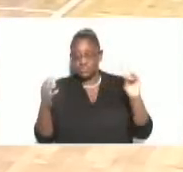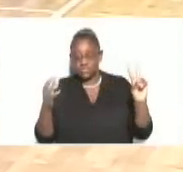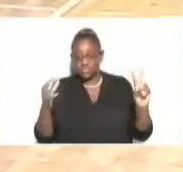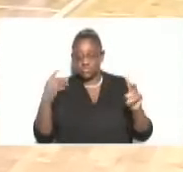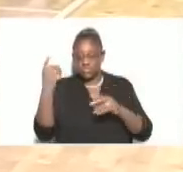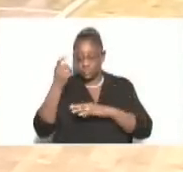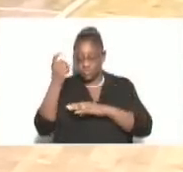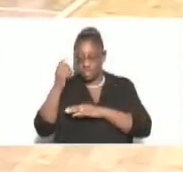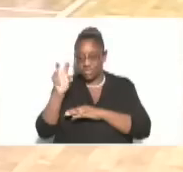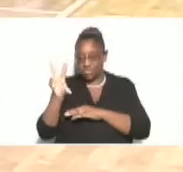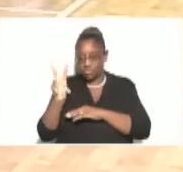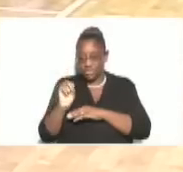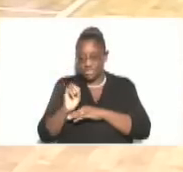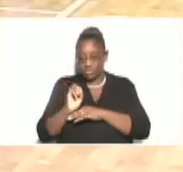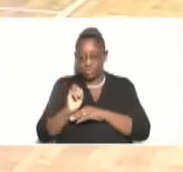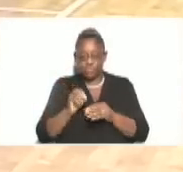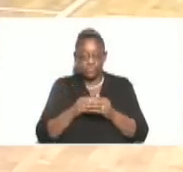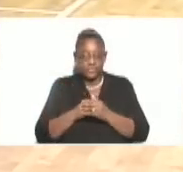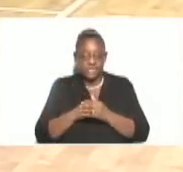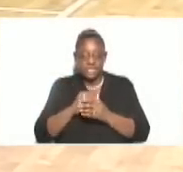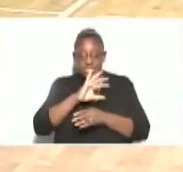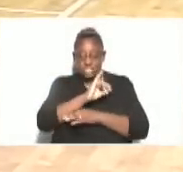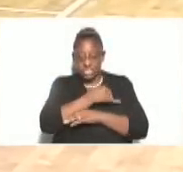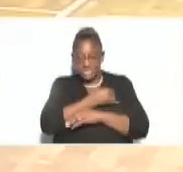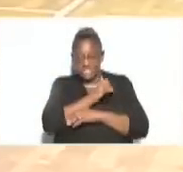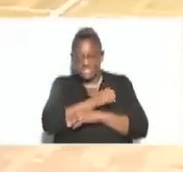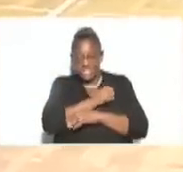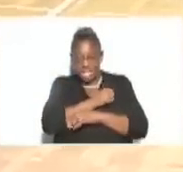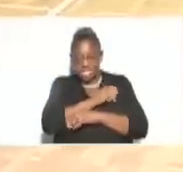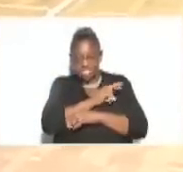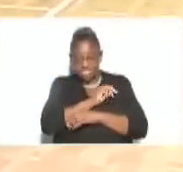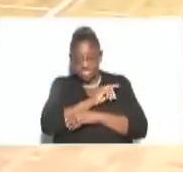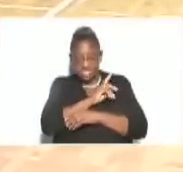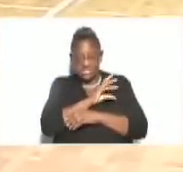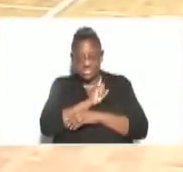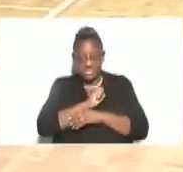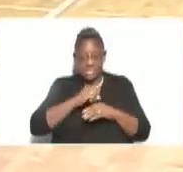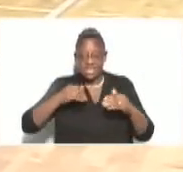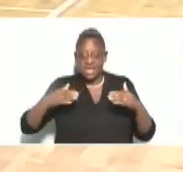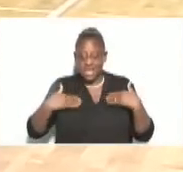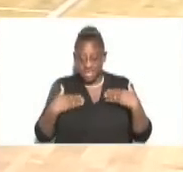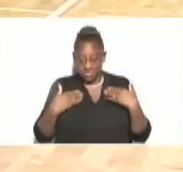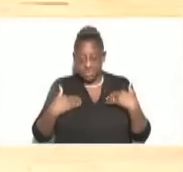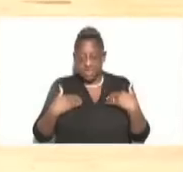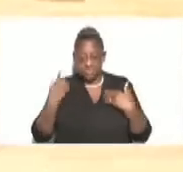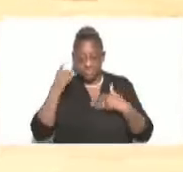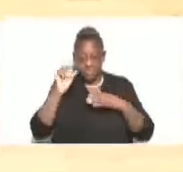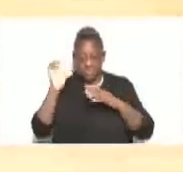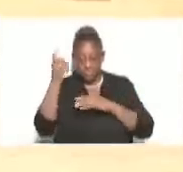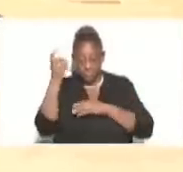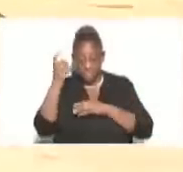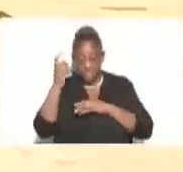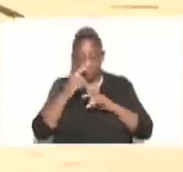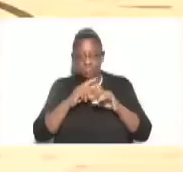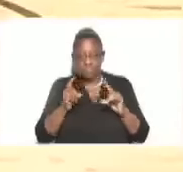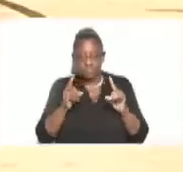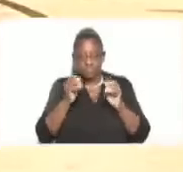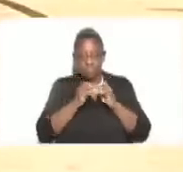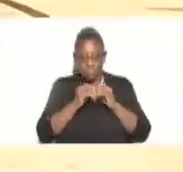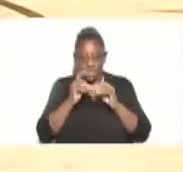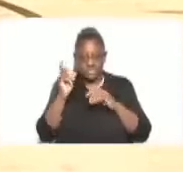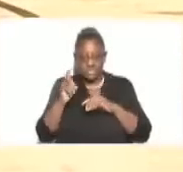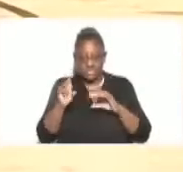match 3-0. Head coach Jason Saunders glad for the win, but says his team still with some room for improvement. Well, obviously being